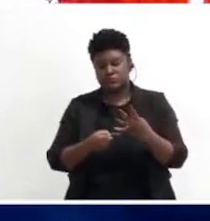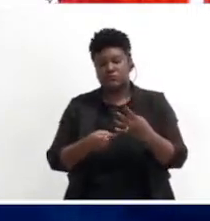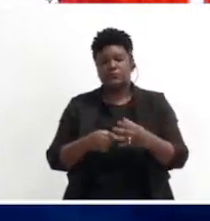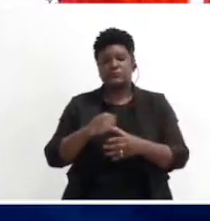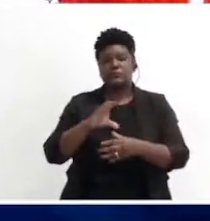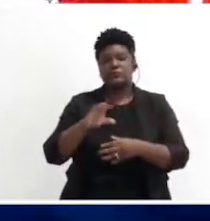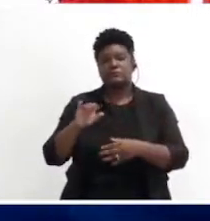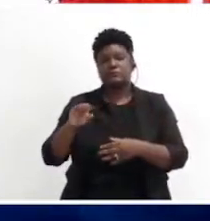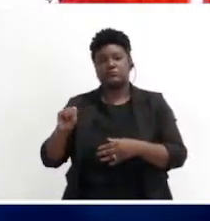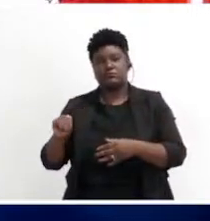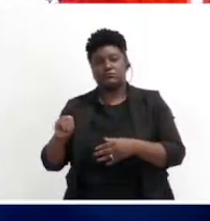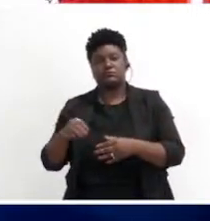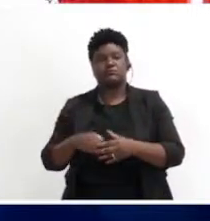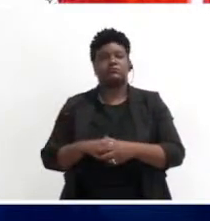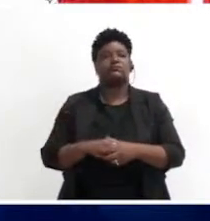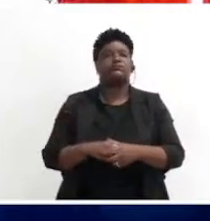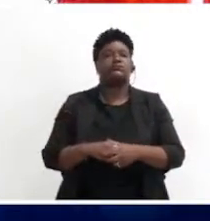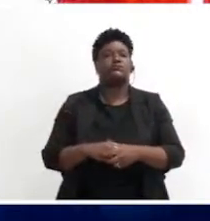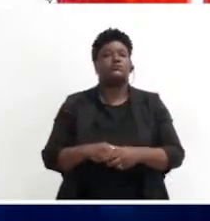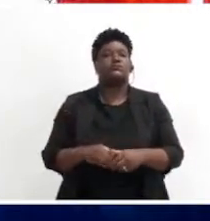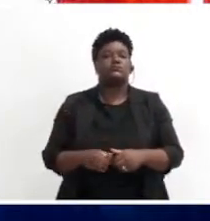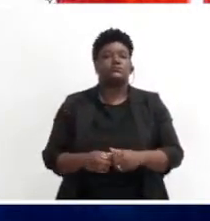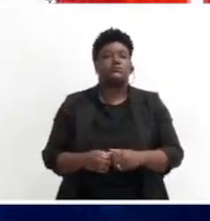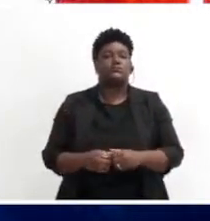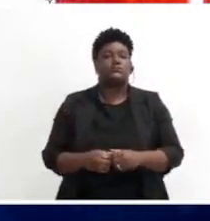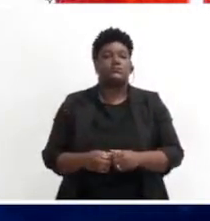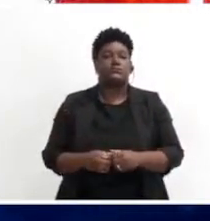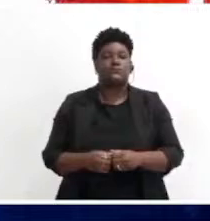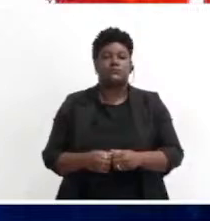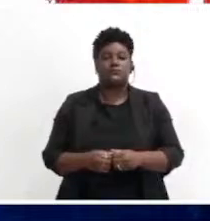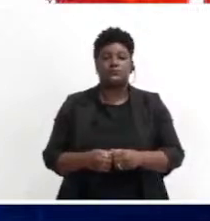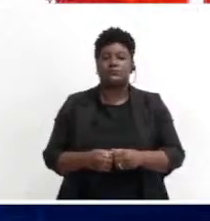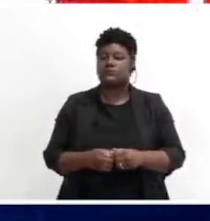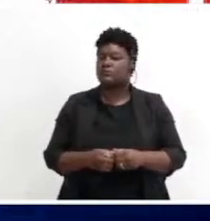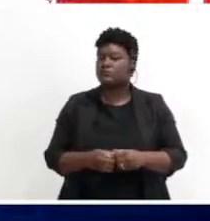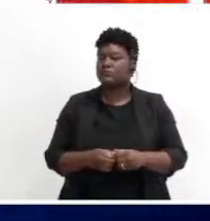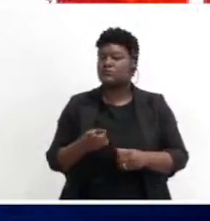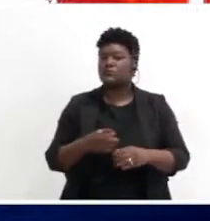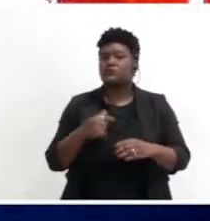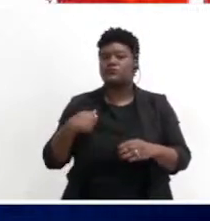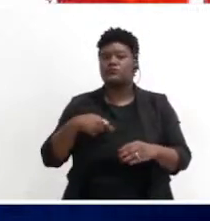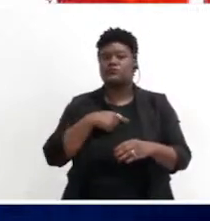So after we do the joining, then we clean it.